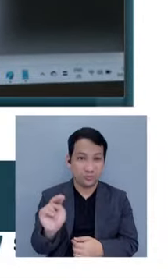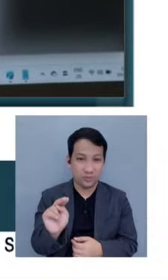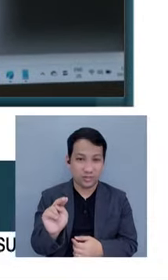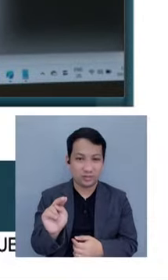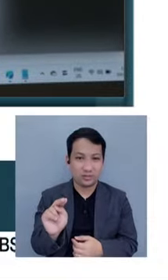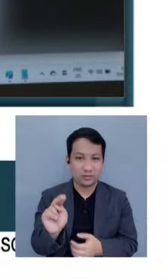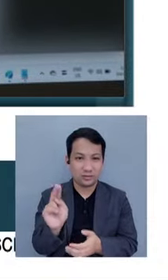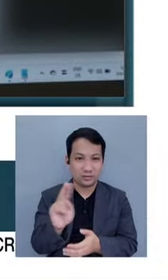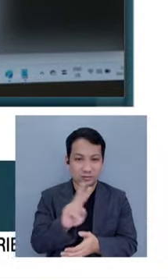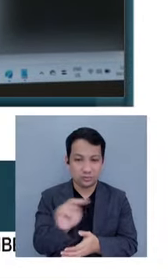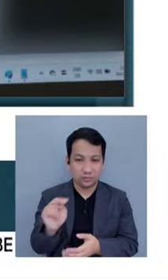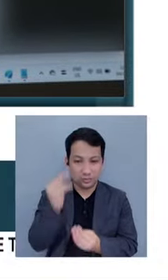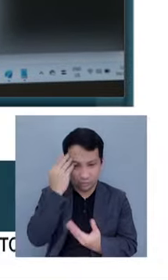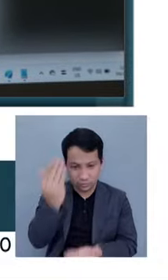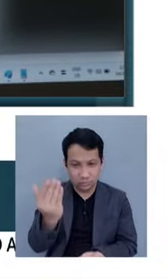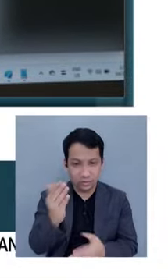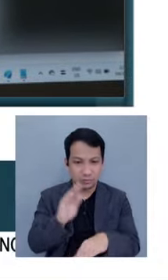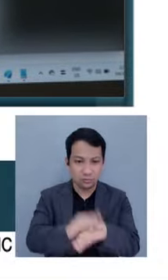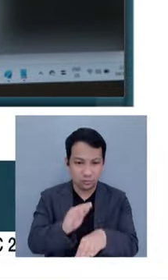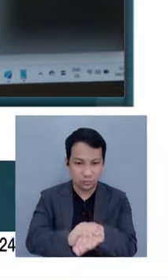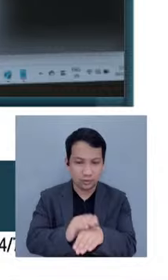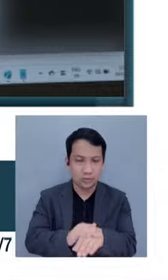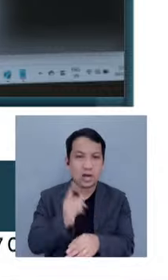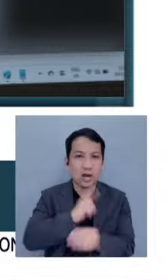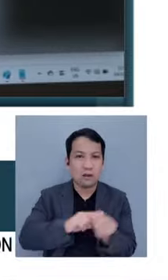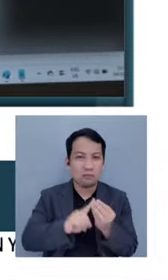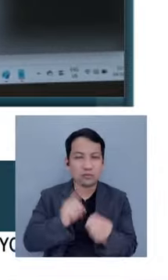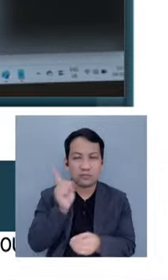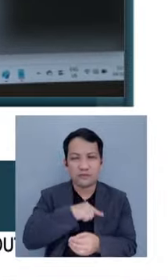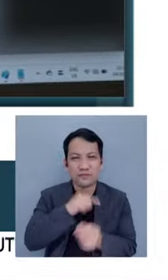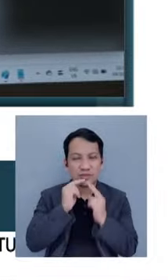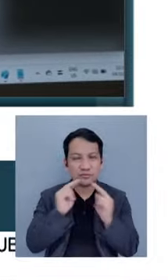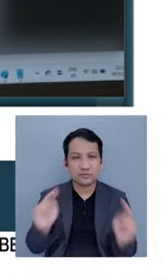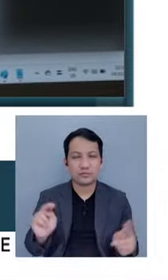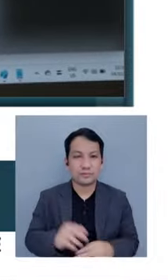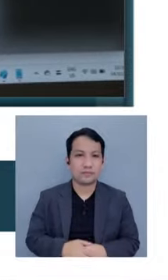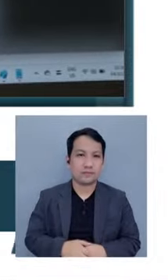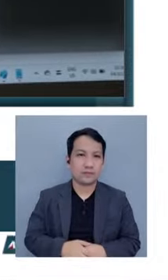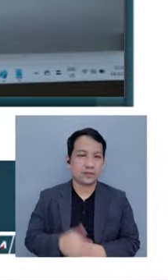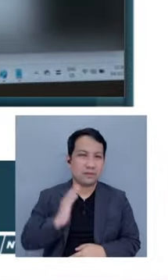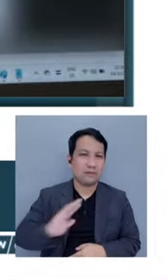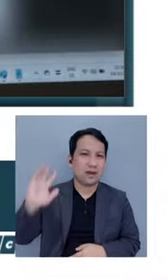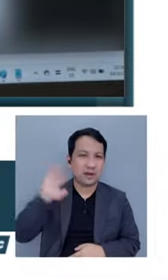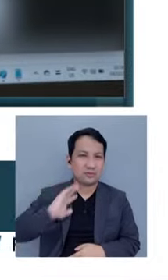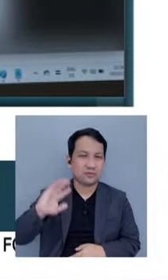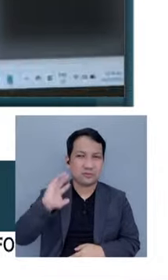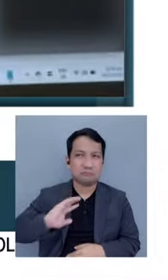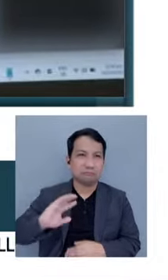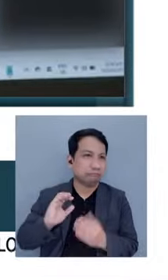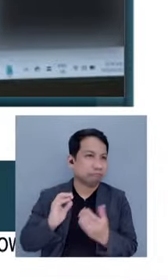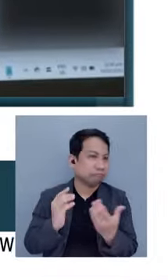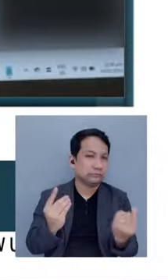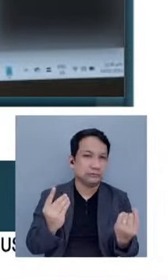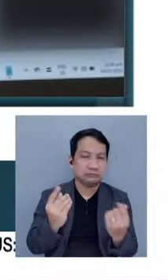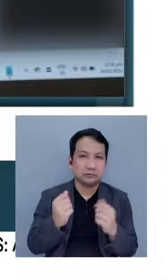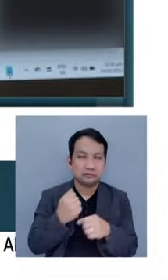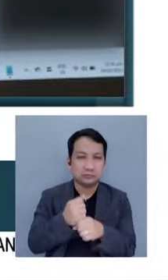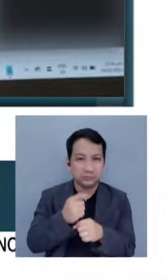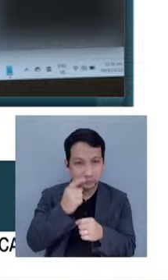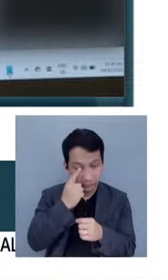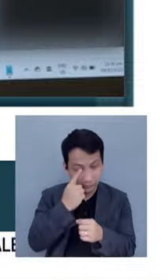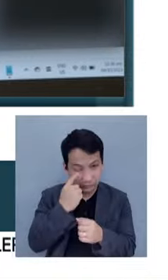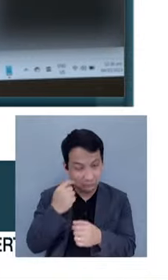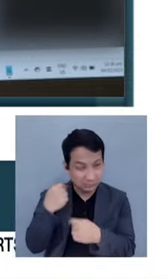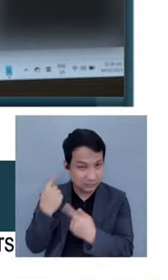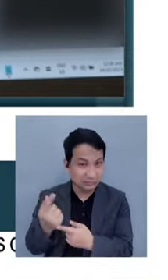on misinformation and disinformation. This is an ancient tactic. Let me just say that since the ancient